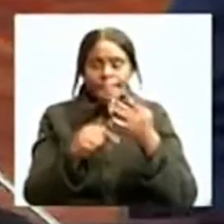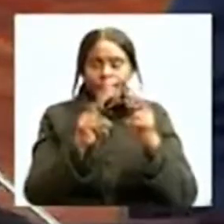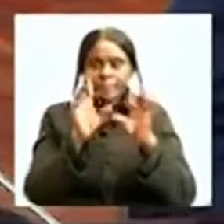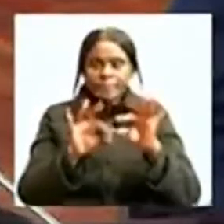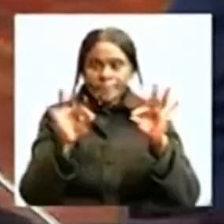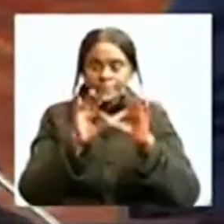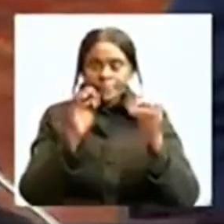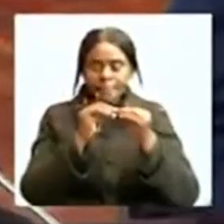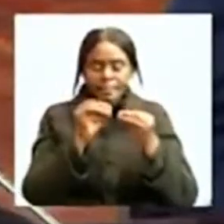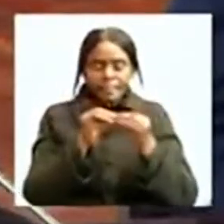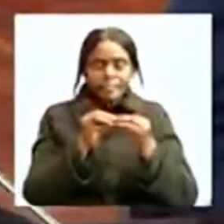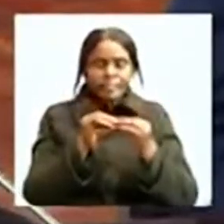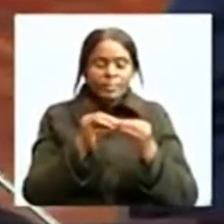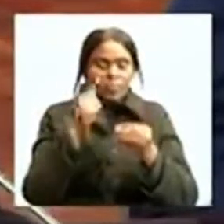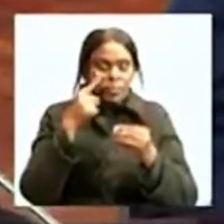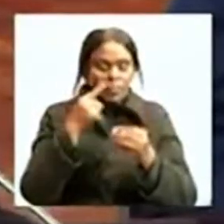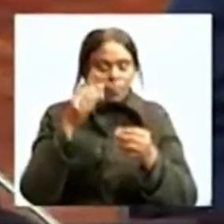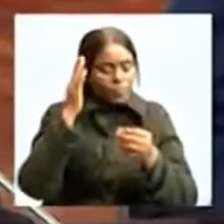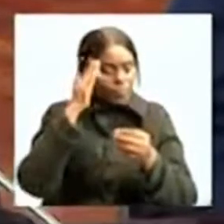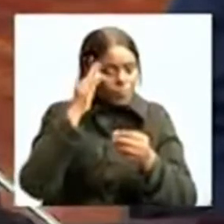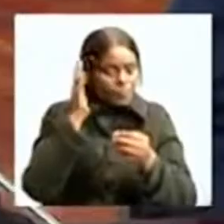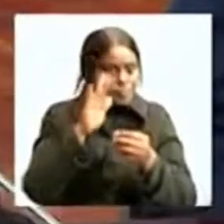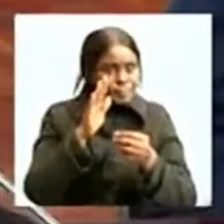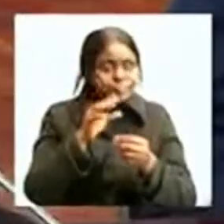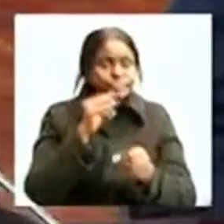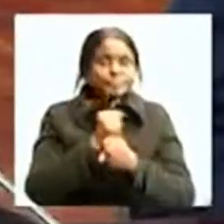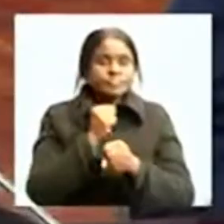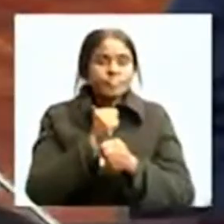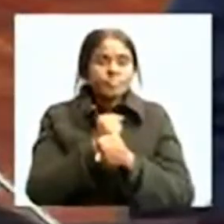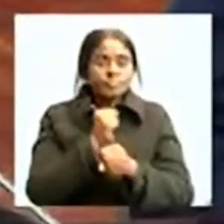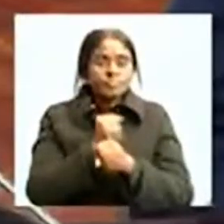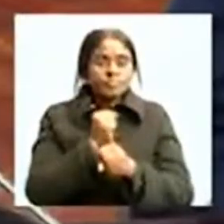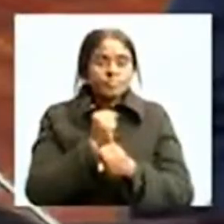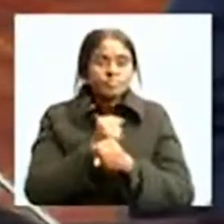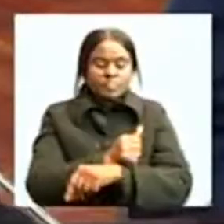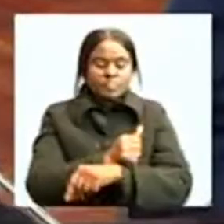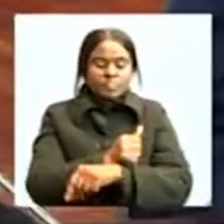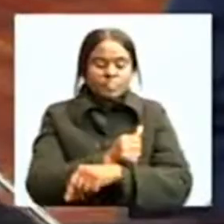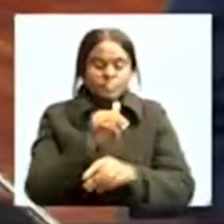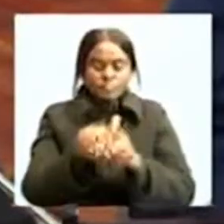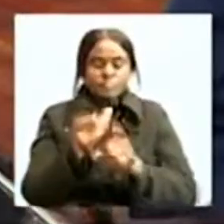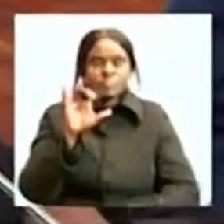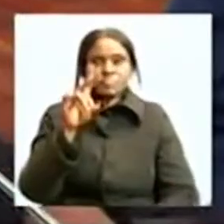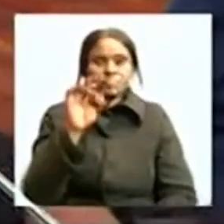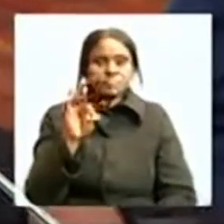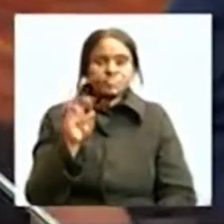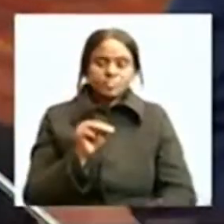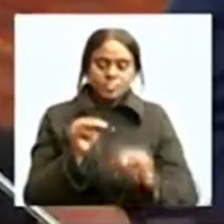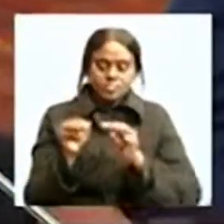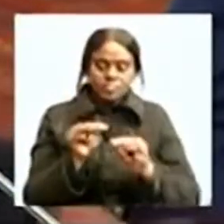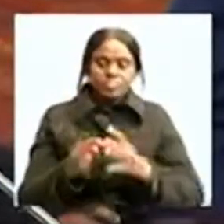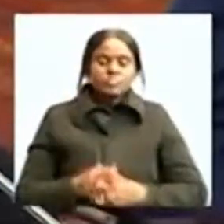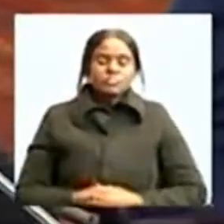key metric for recognizing high-performing local authorities in CDF management.